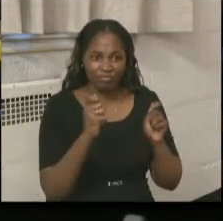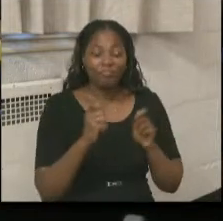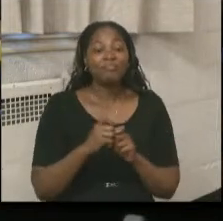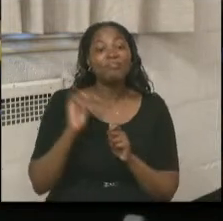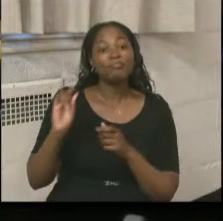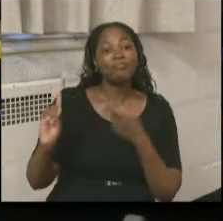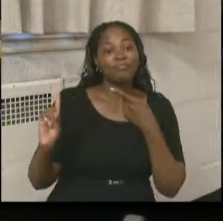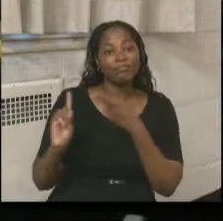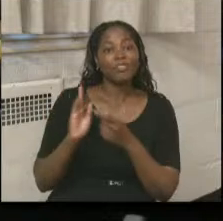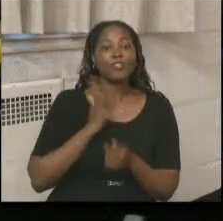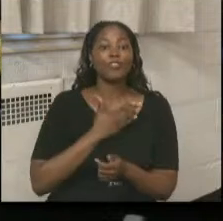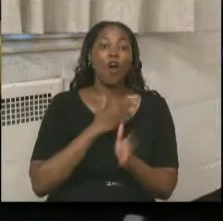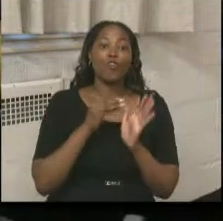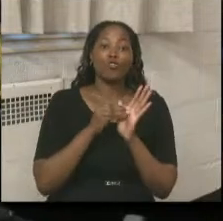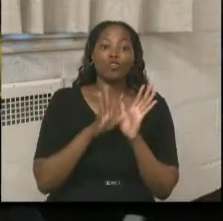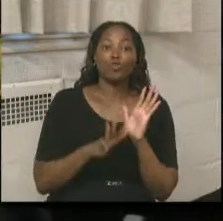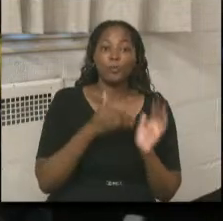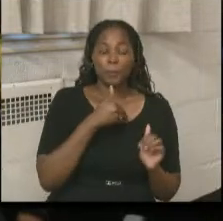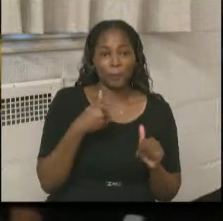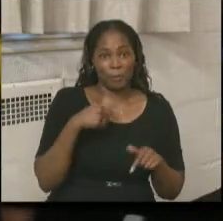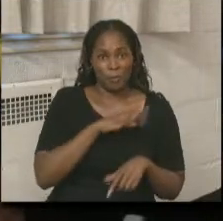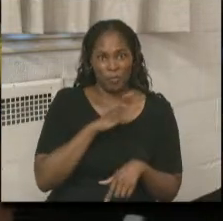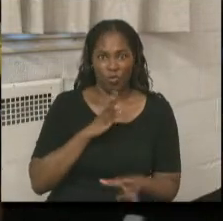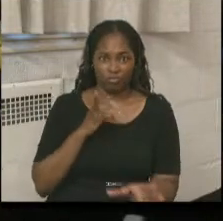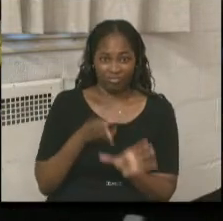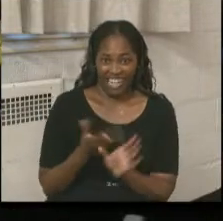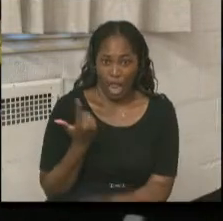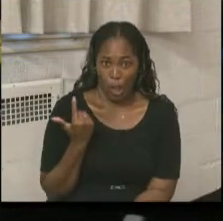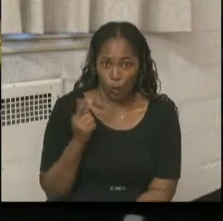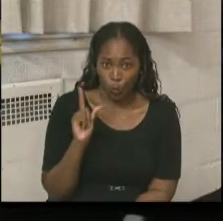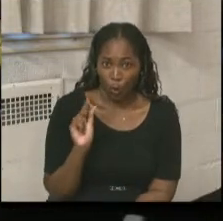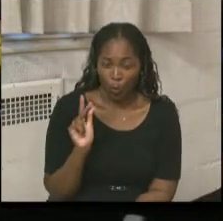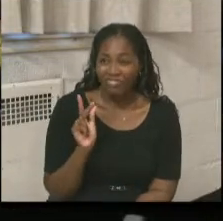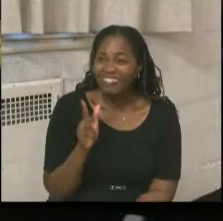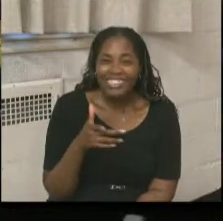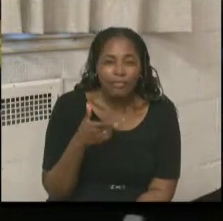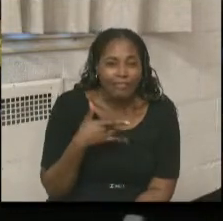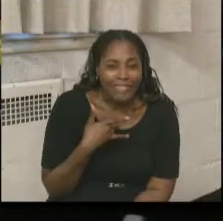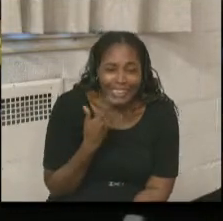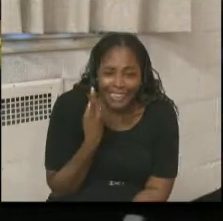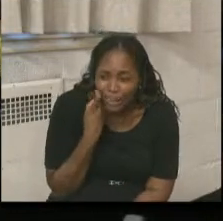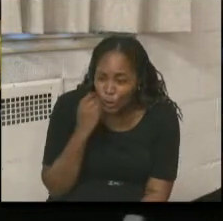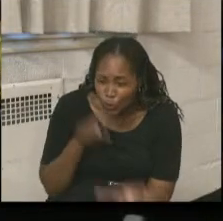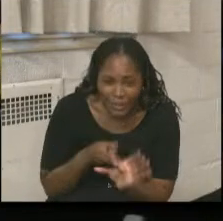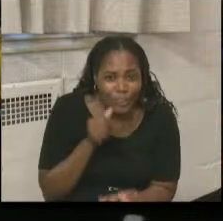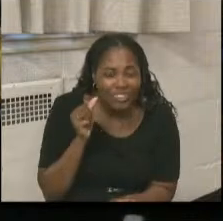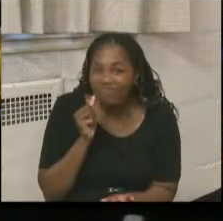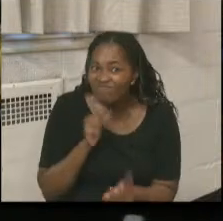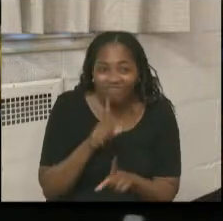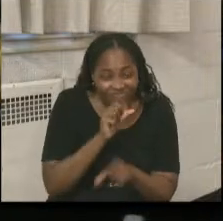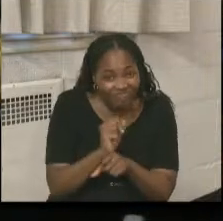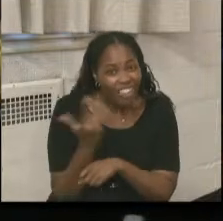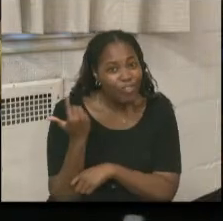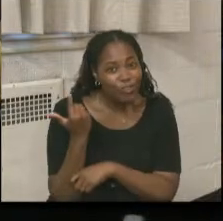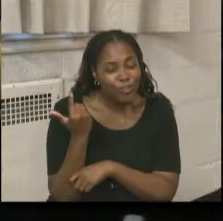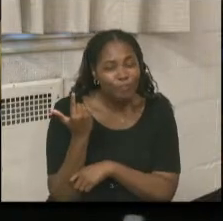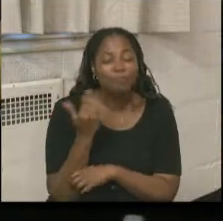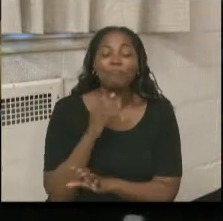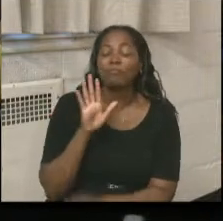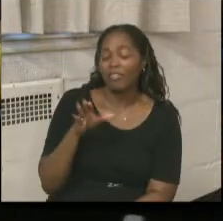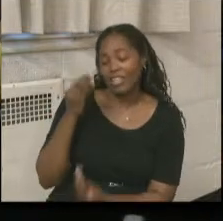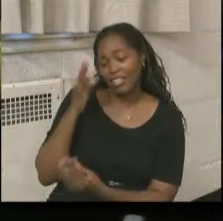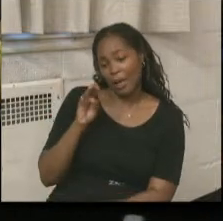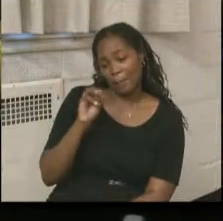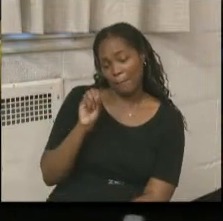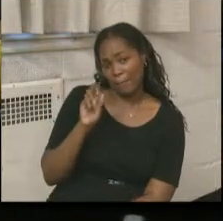last year in 2023. It felt like just yesterday. Ms. Rivera Forbes, one of the things that I would love to say to